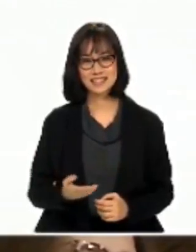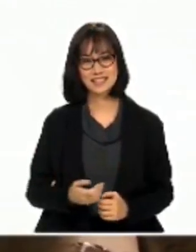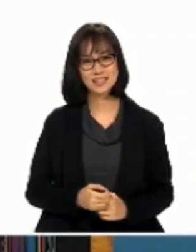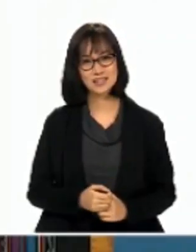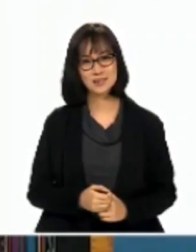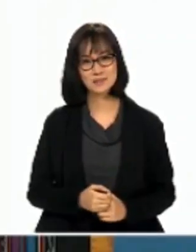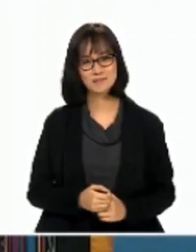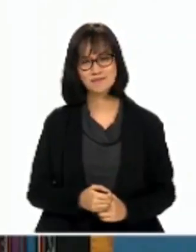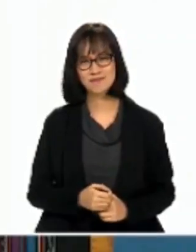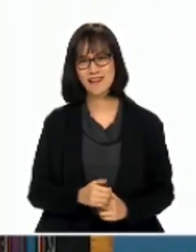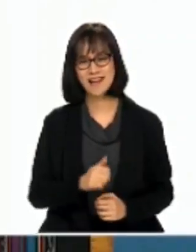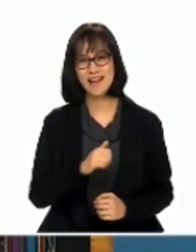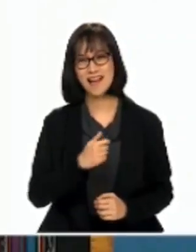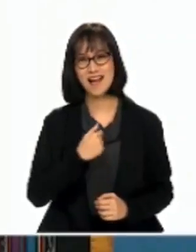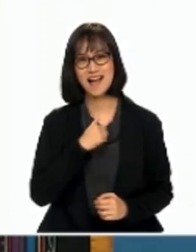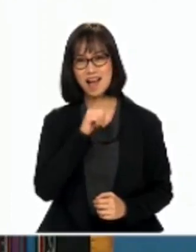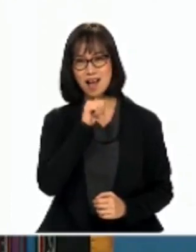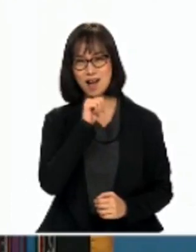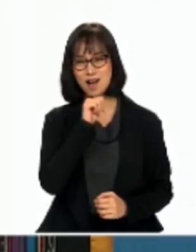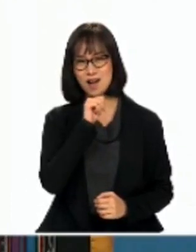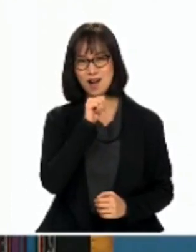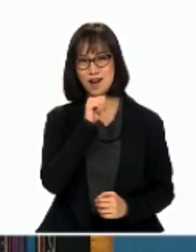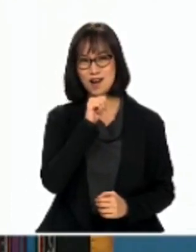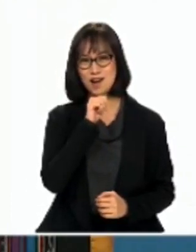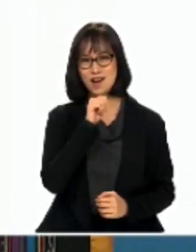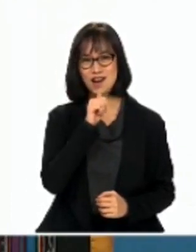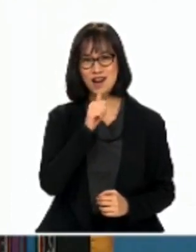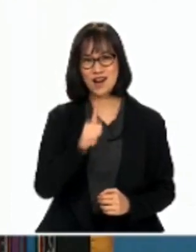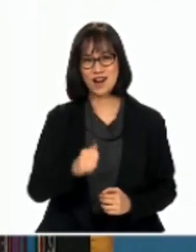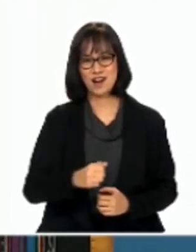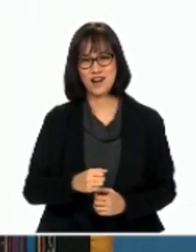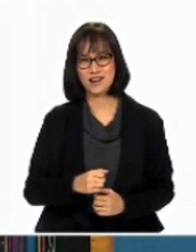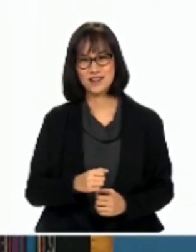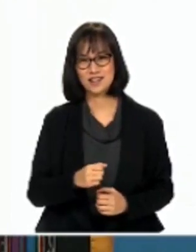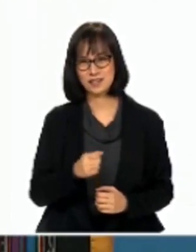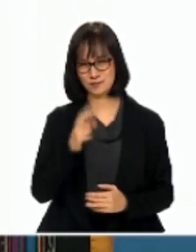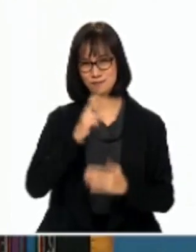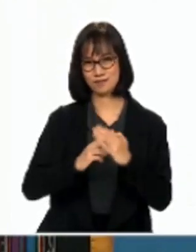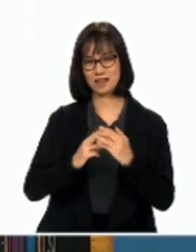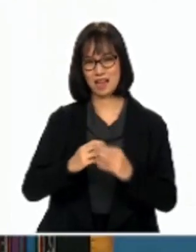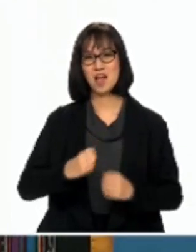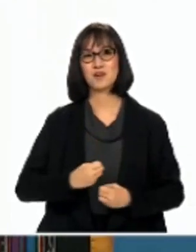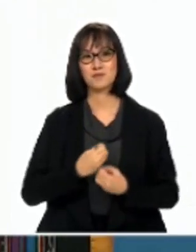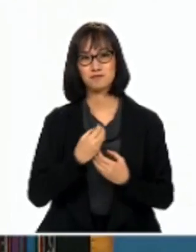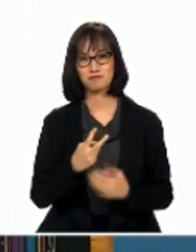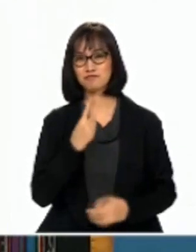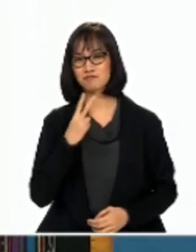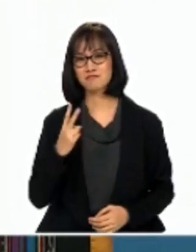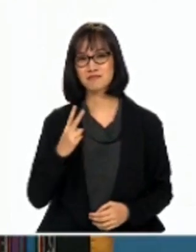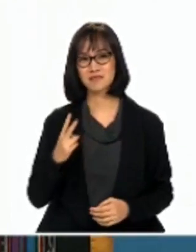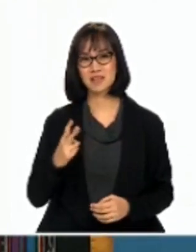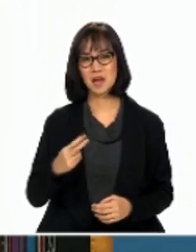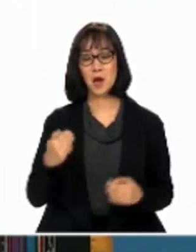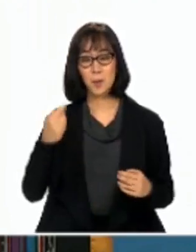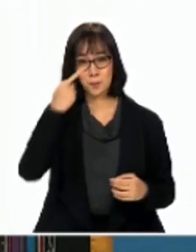I do not hide my what's wrong with me. I acquired Burgess disease because I